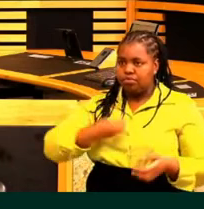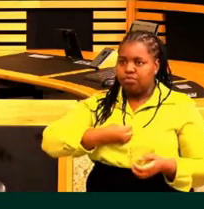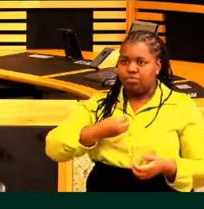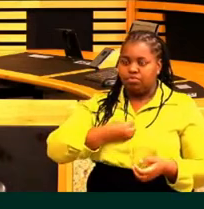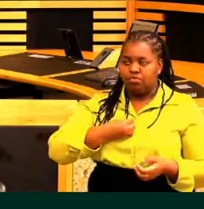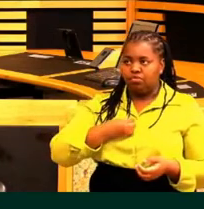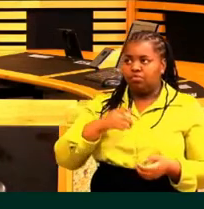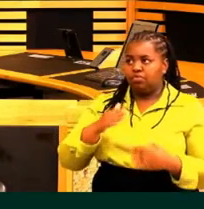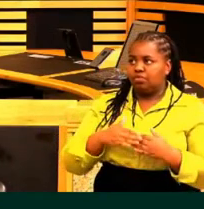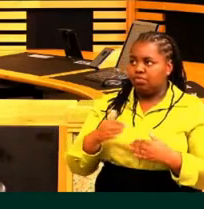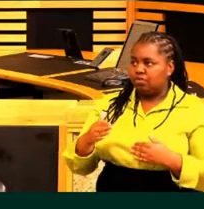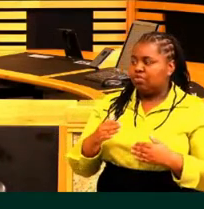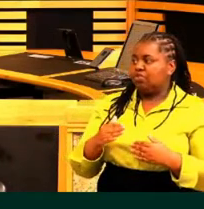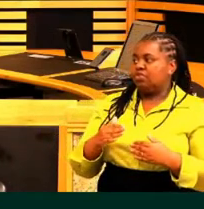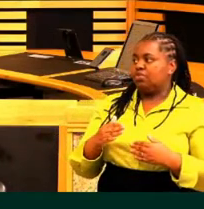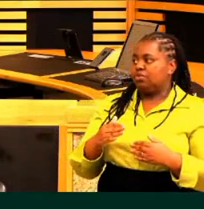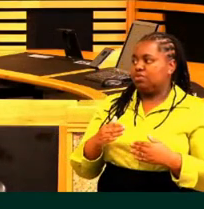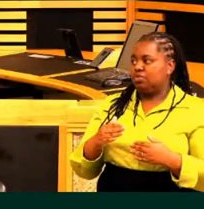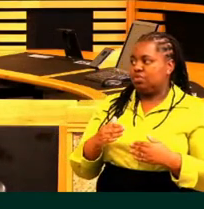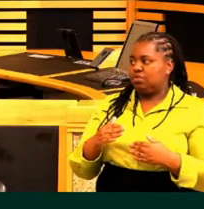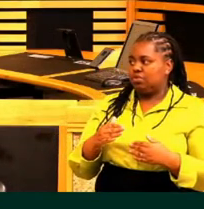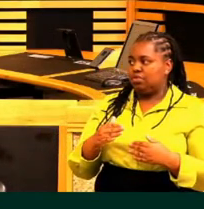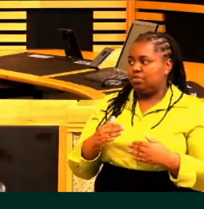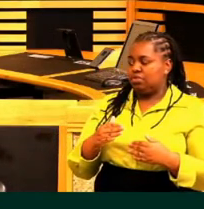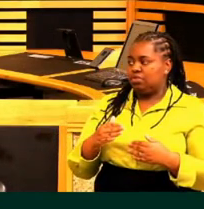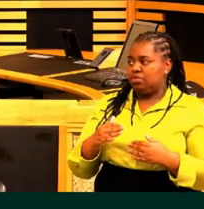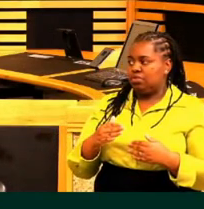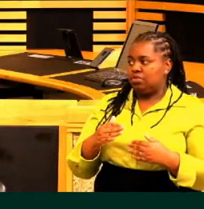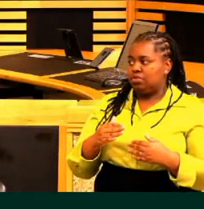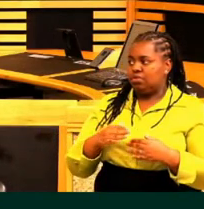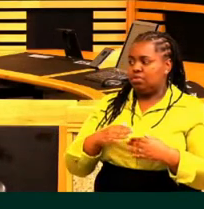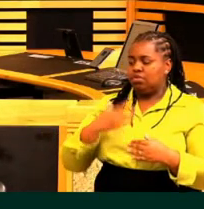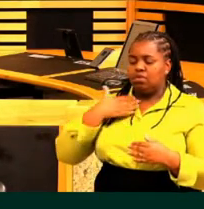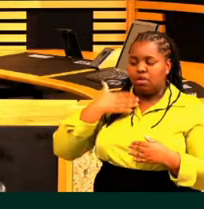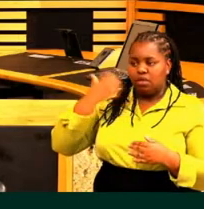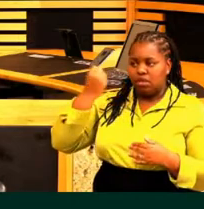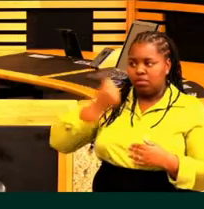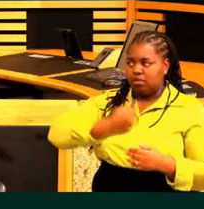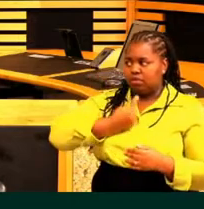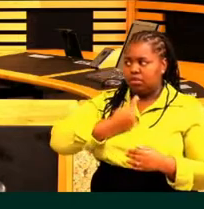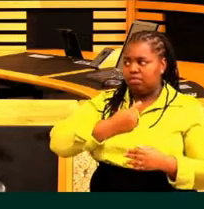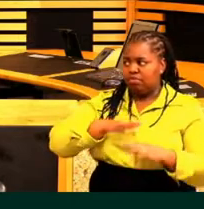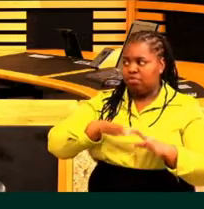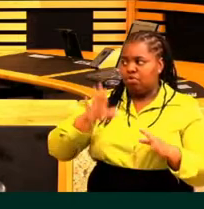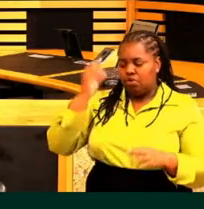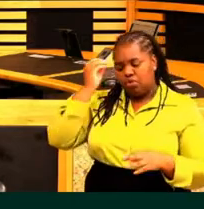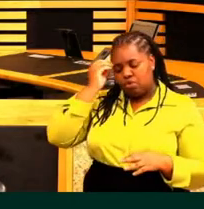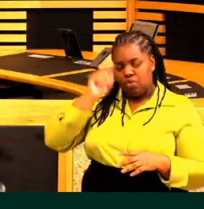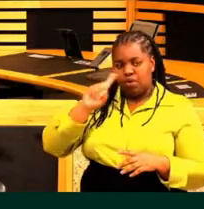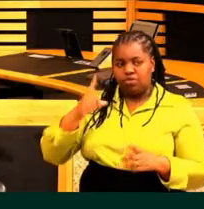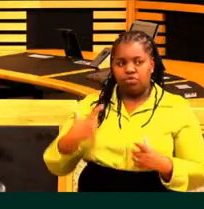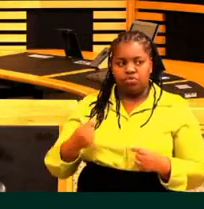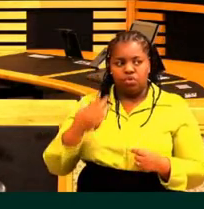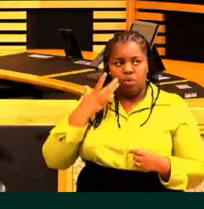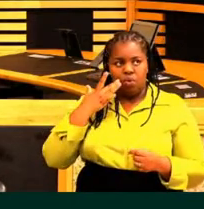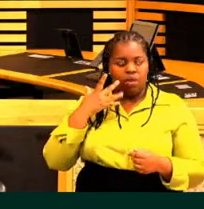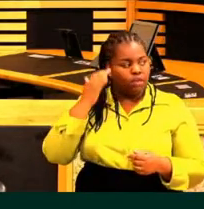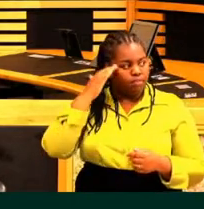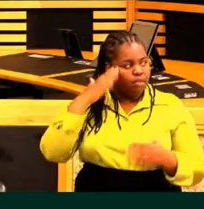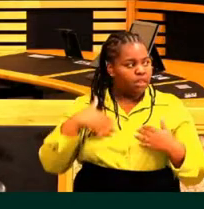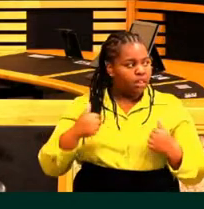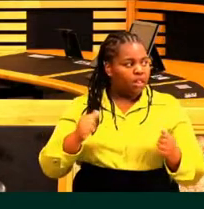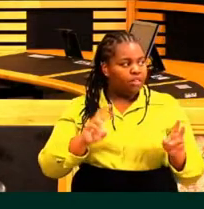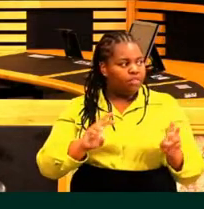feather Community com further committing suicide due to not knowing what to do when facing mental health